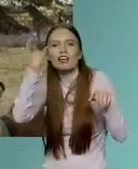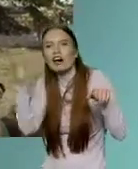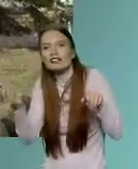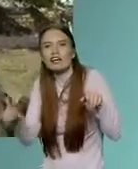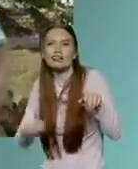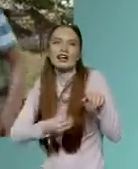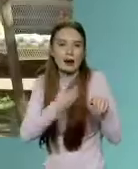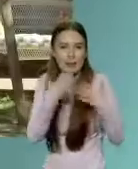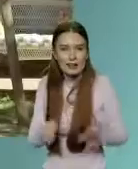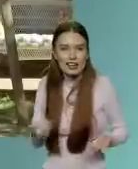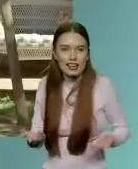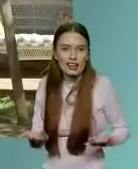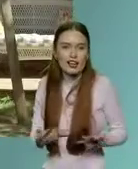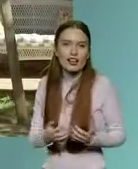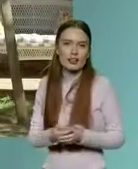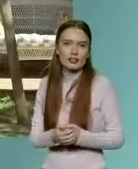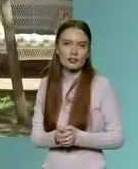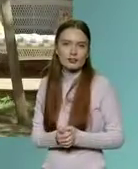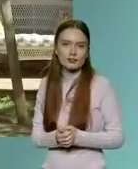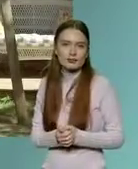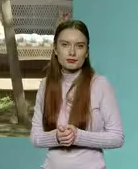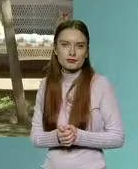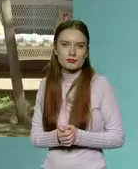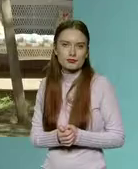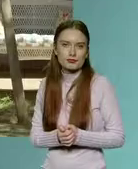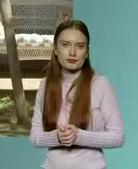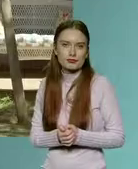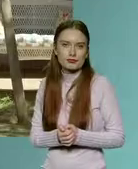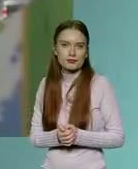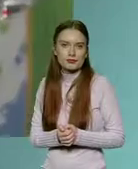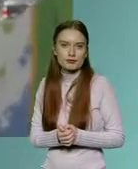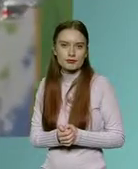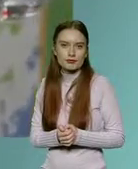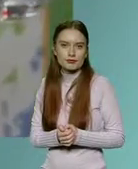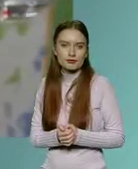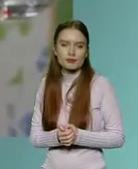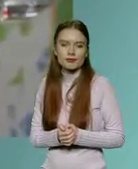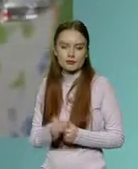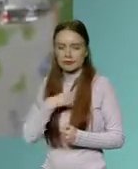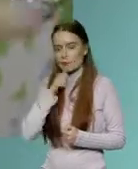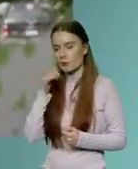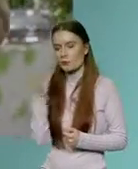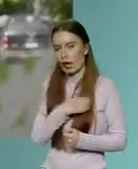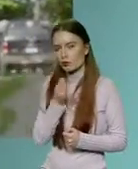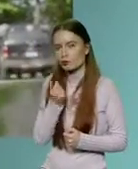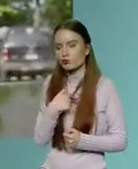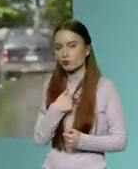teeth. The insides of a saurus goes with the sandwich. I'll be back.